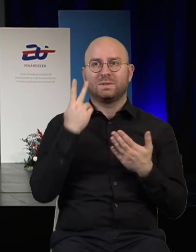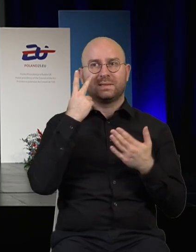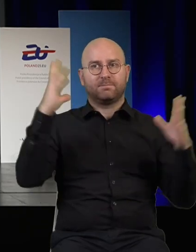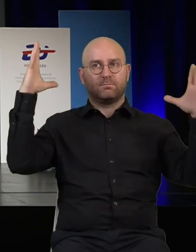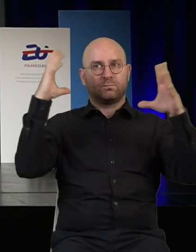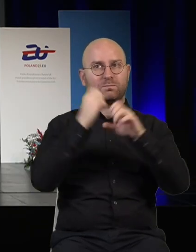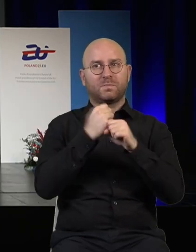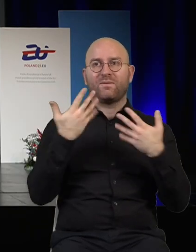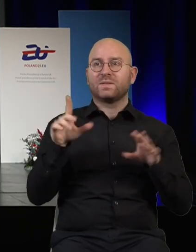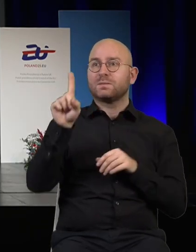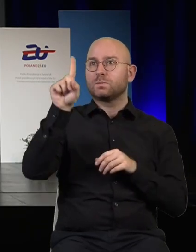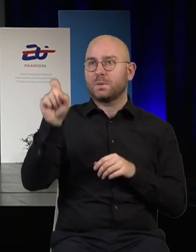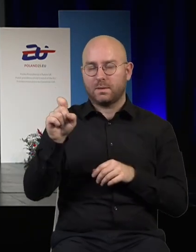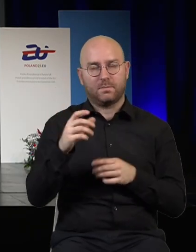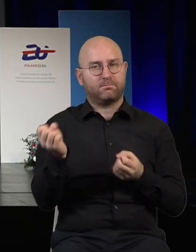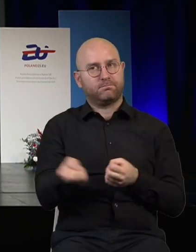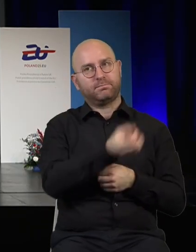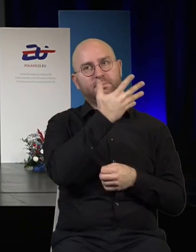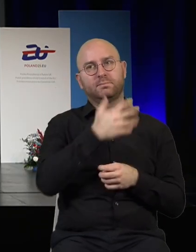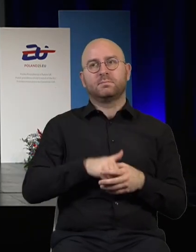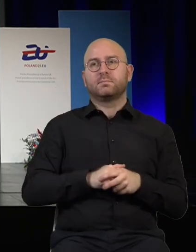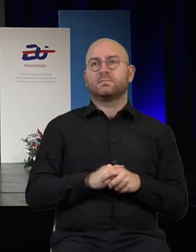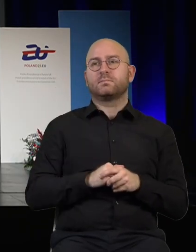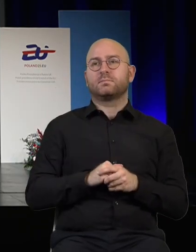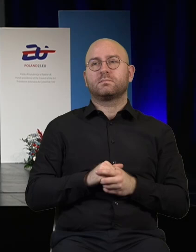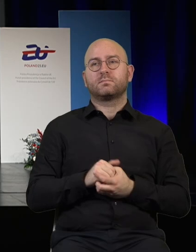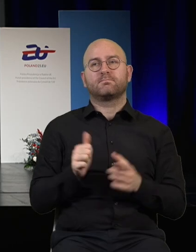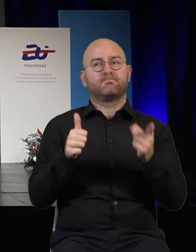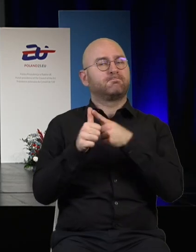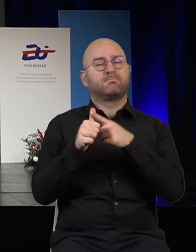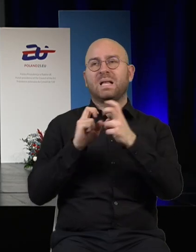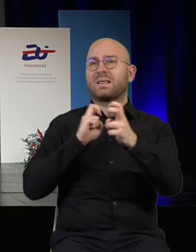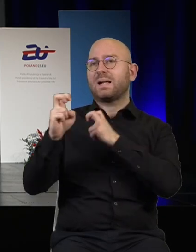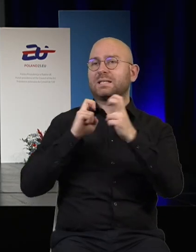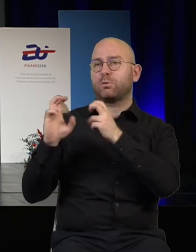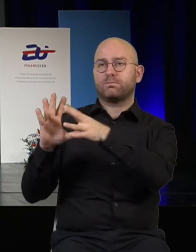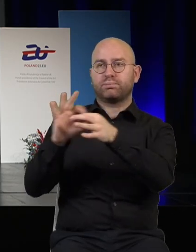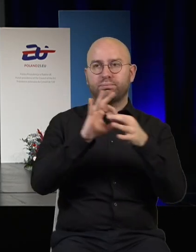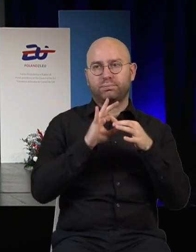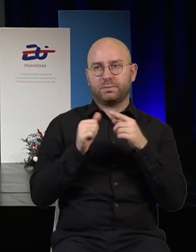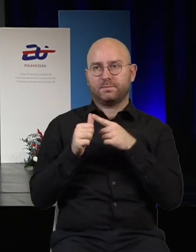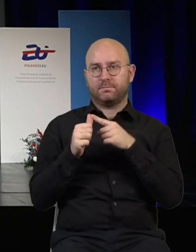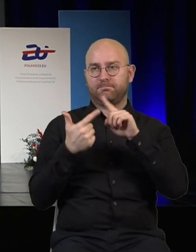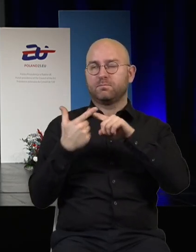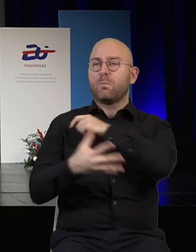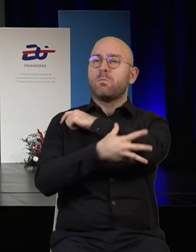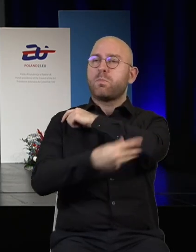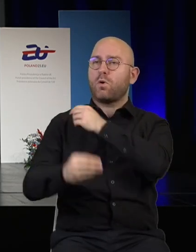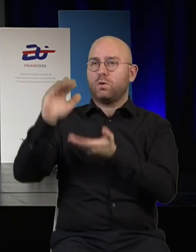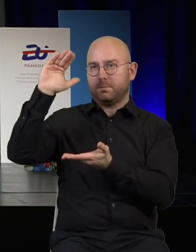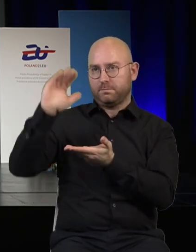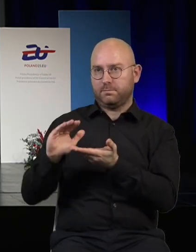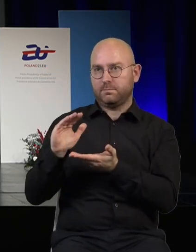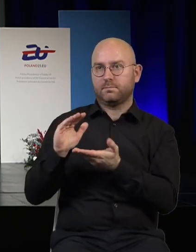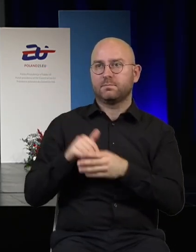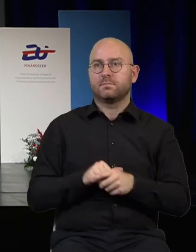reducing poverty and transport exclusion on the second, dual use third, and decarbonization of transport. But I